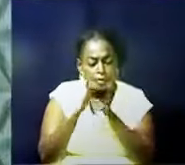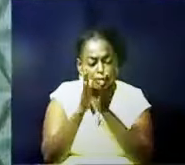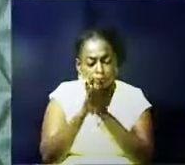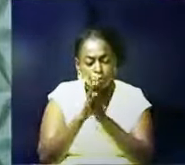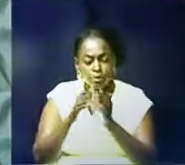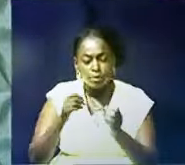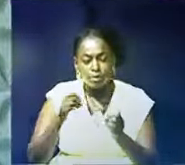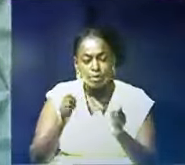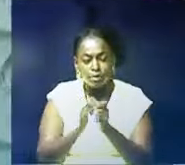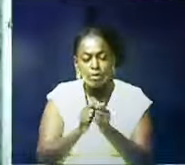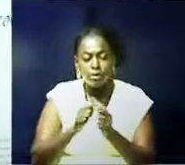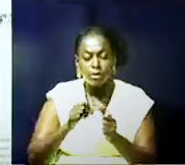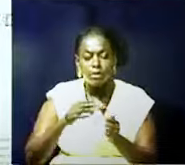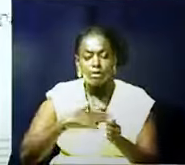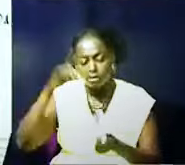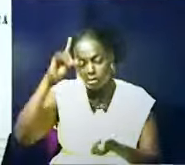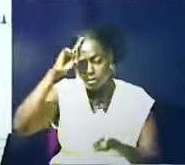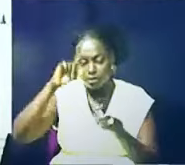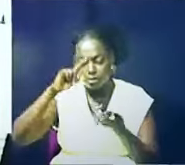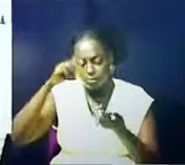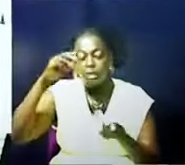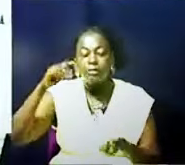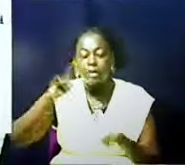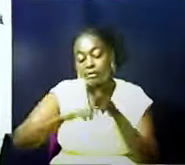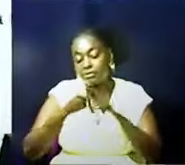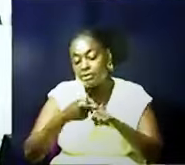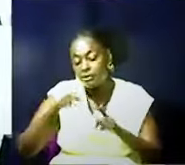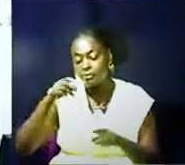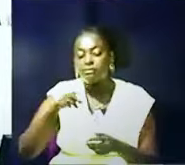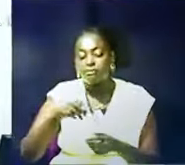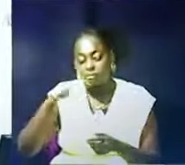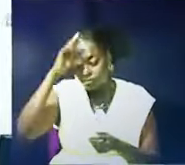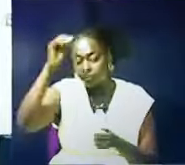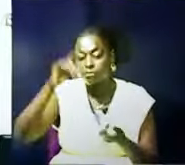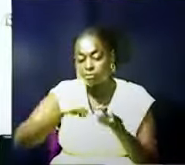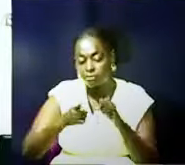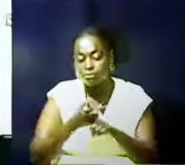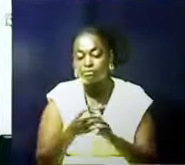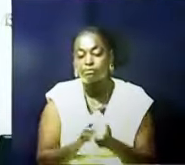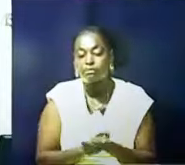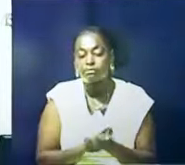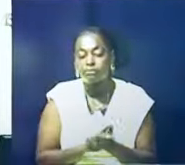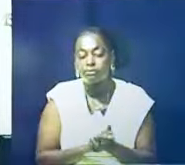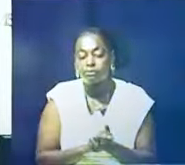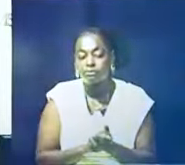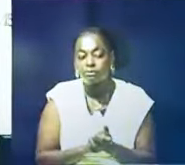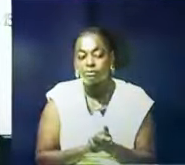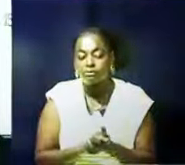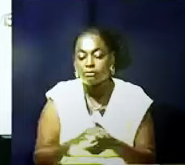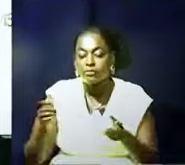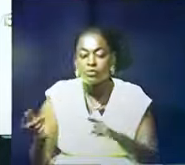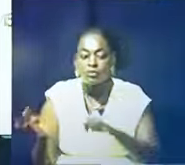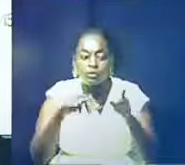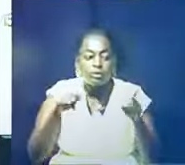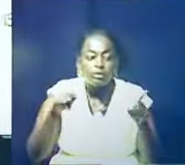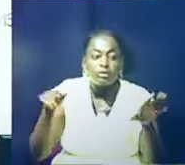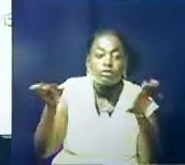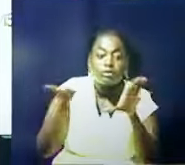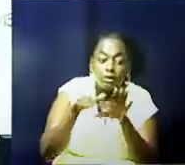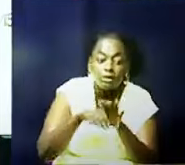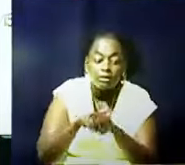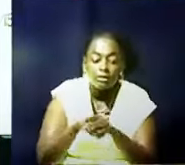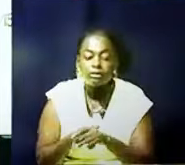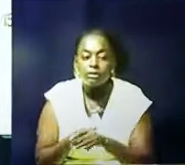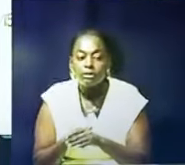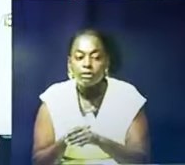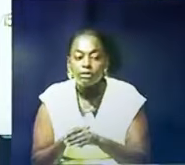to marry. Na oko wari. Then he says that. Eno kan se. We should pray